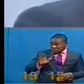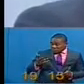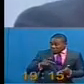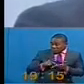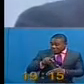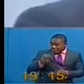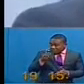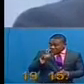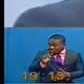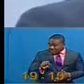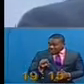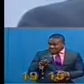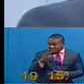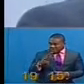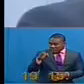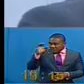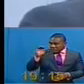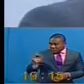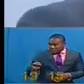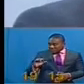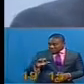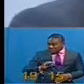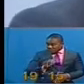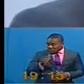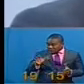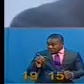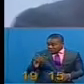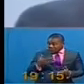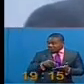company on this 7% commission? That's my first question.